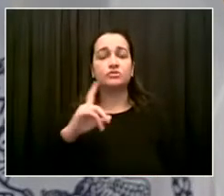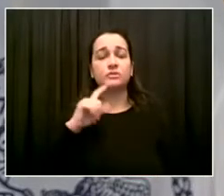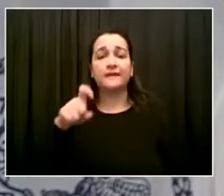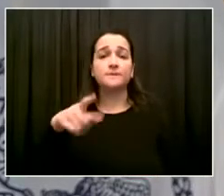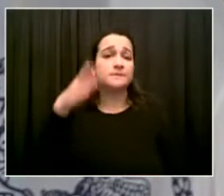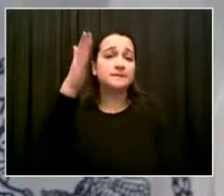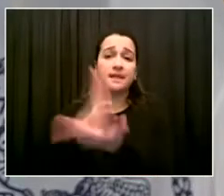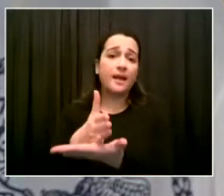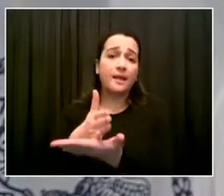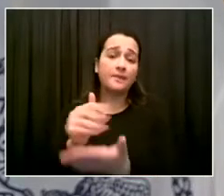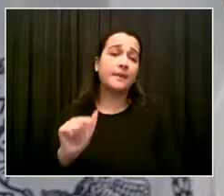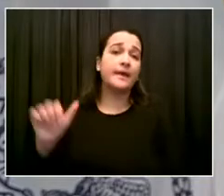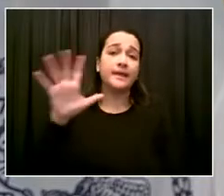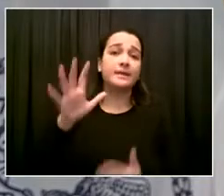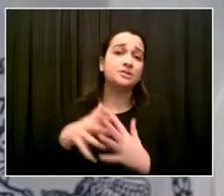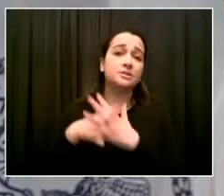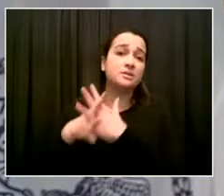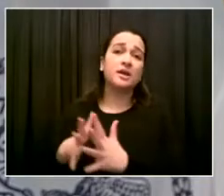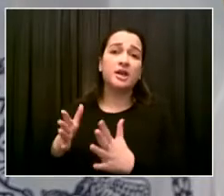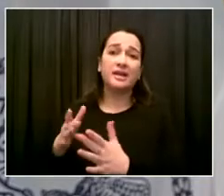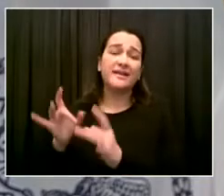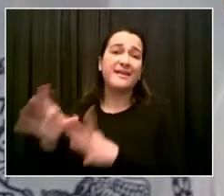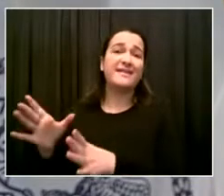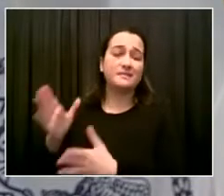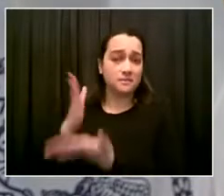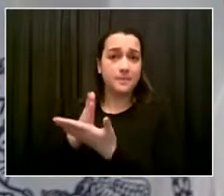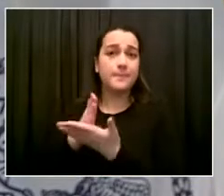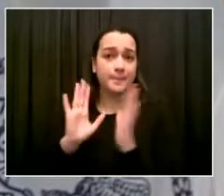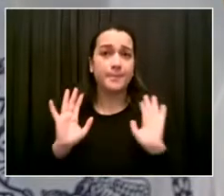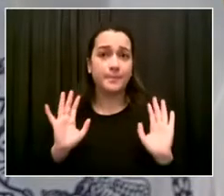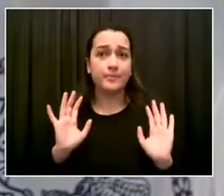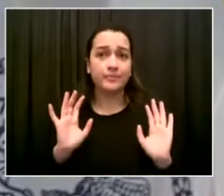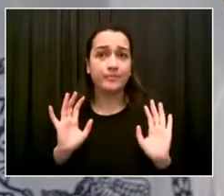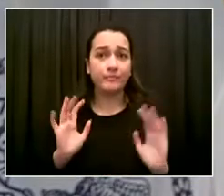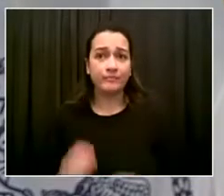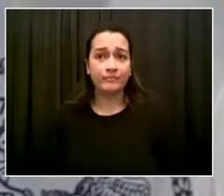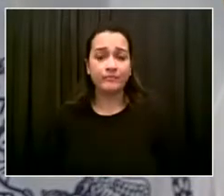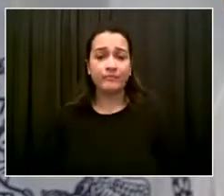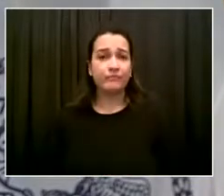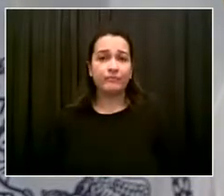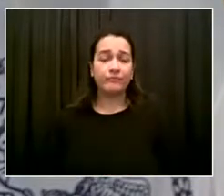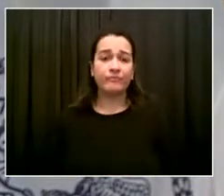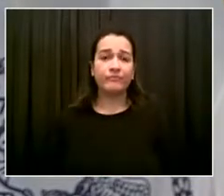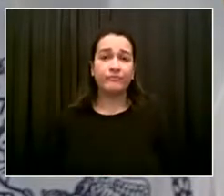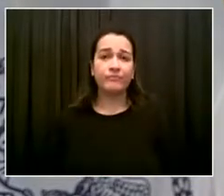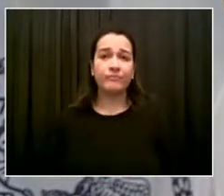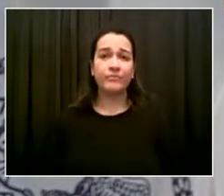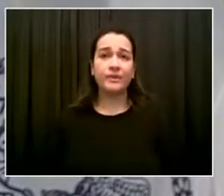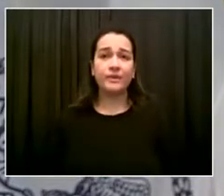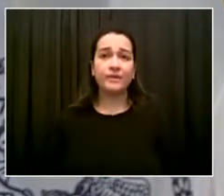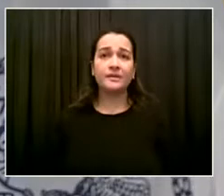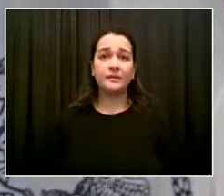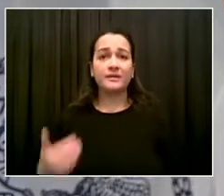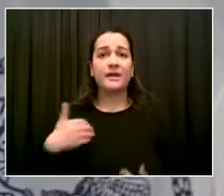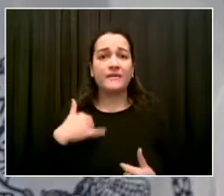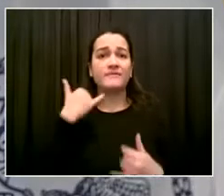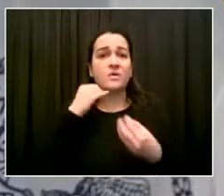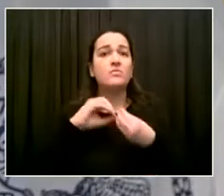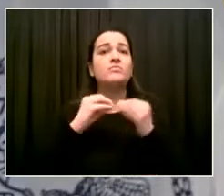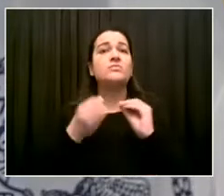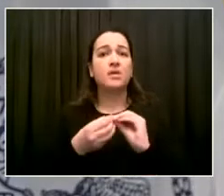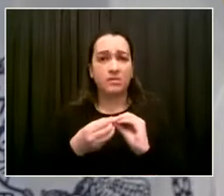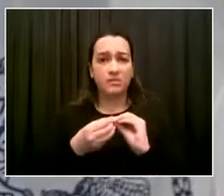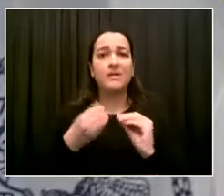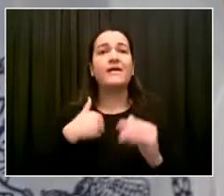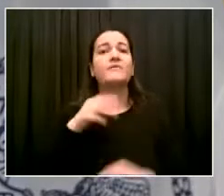this. We all have to be a part of this to end this horrible trend once and for all. We know where it started. We know very painfully it